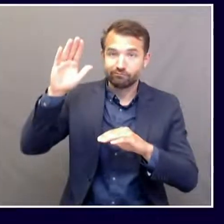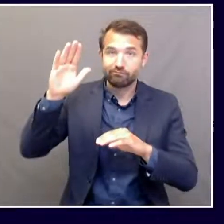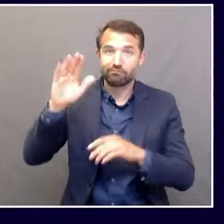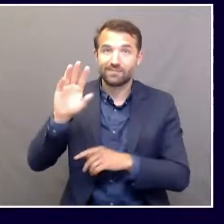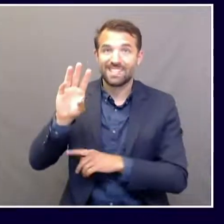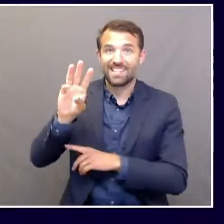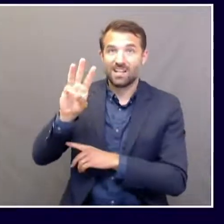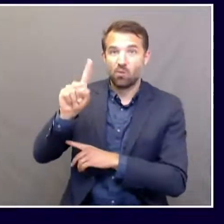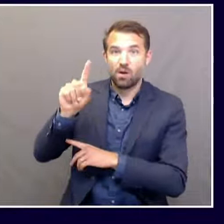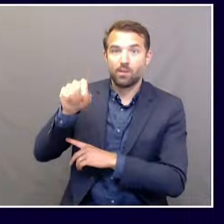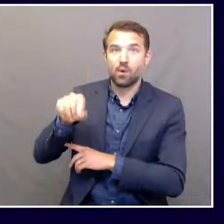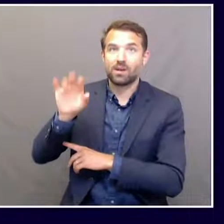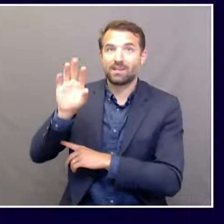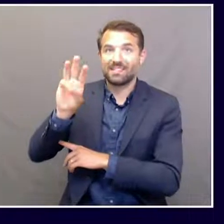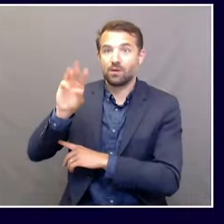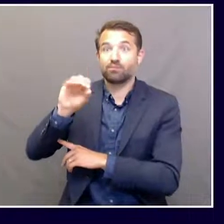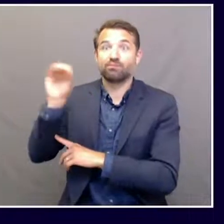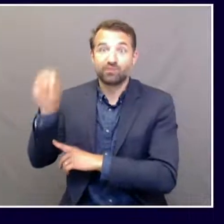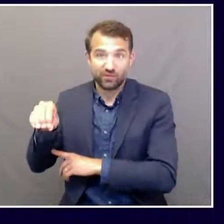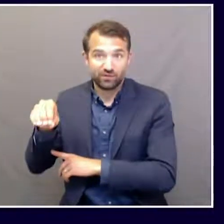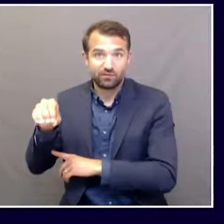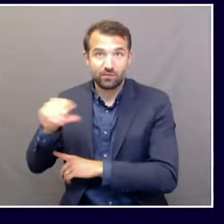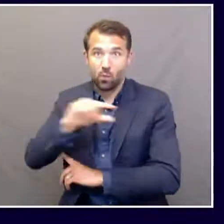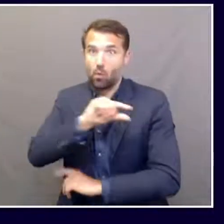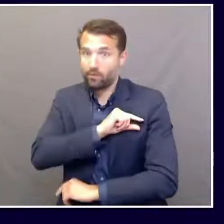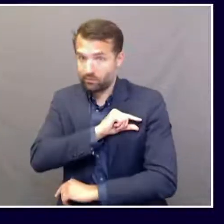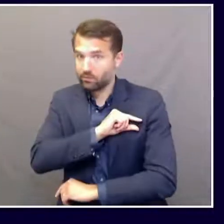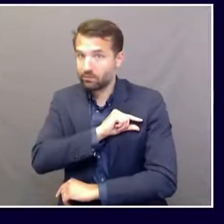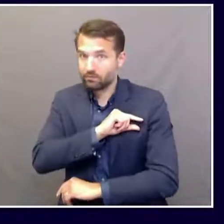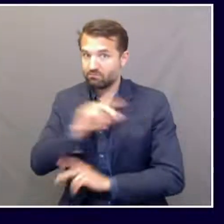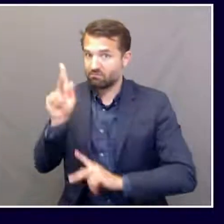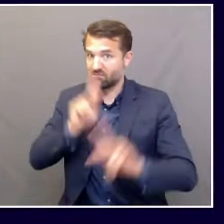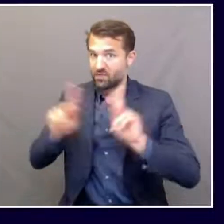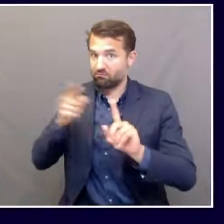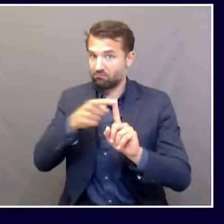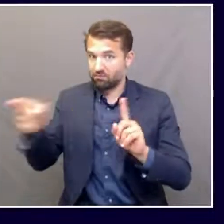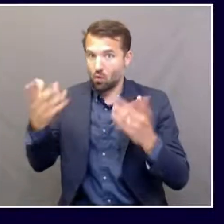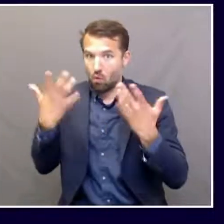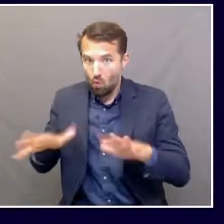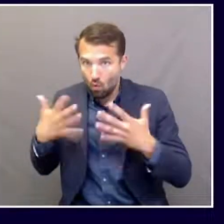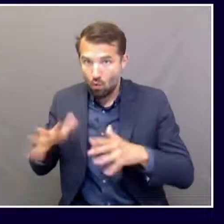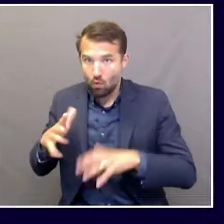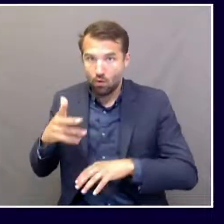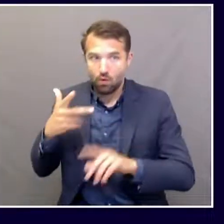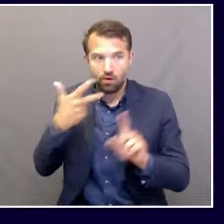61.6% of the eligible population in Maine have gotten the shots that they need.